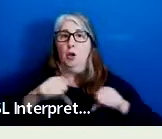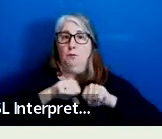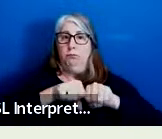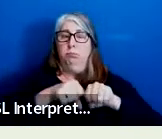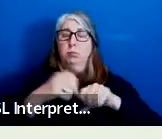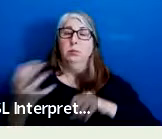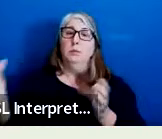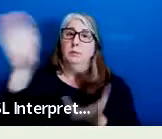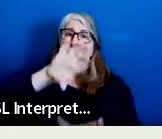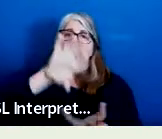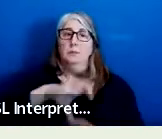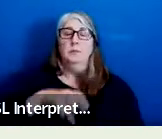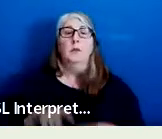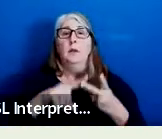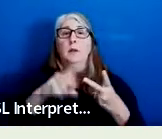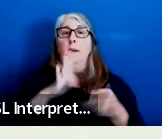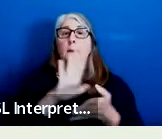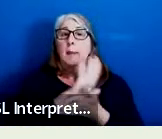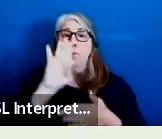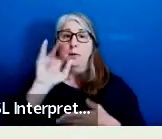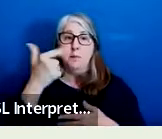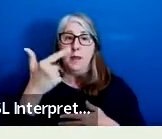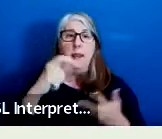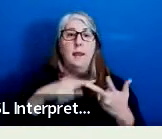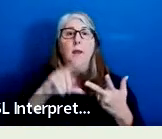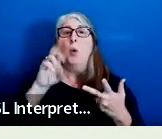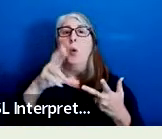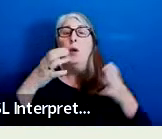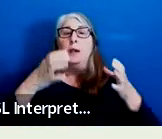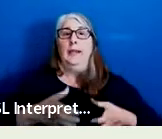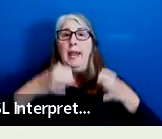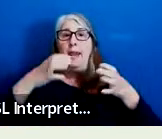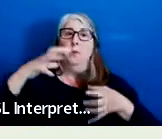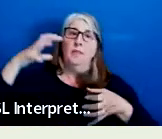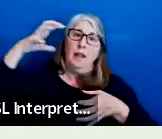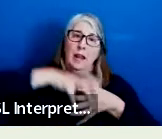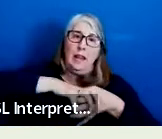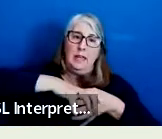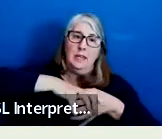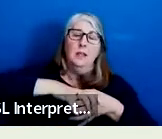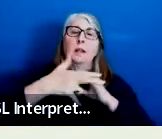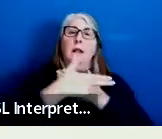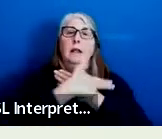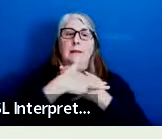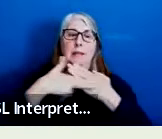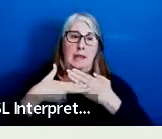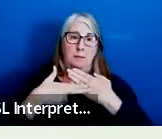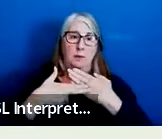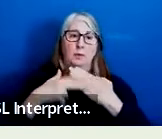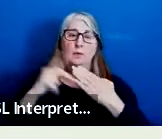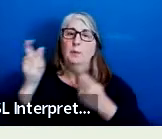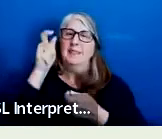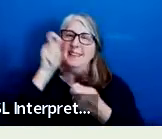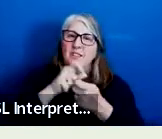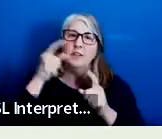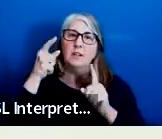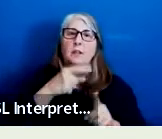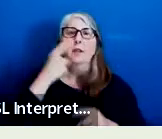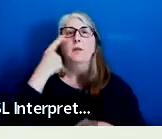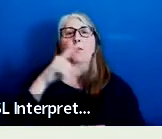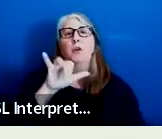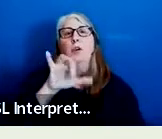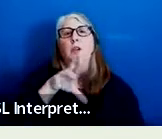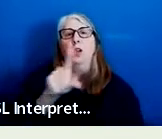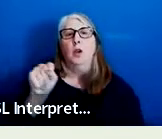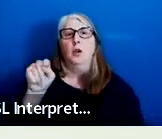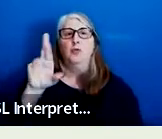trim bag, or in a can with a tight-fitting lid that is clearly labeled and dedicated solely to yard trim